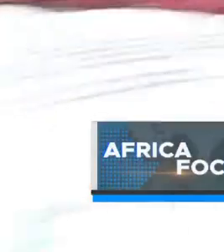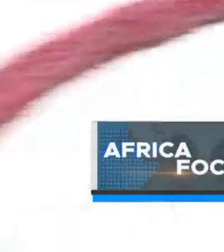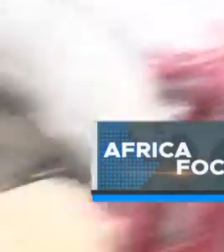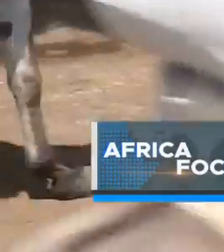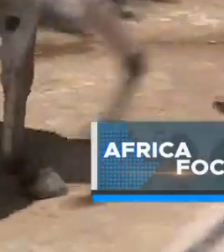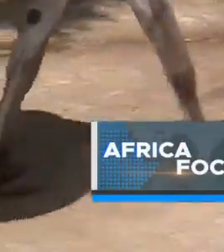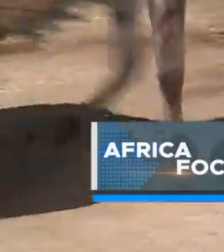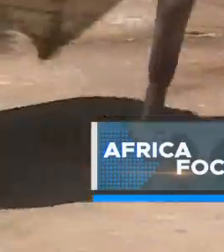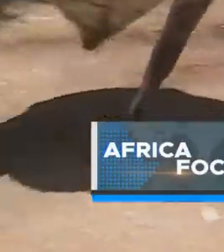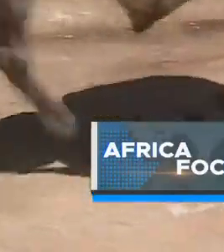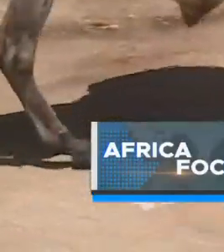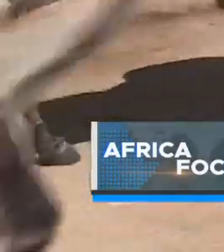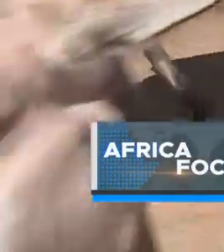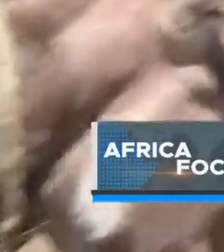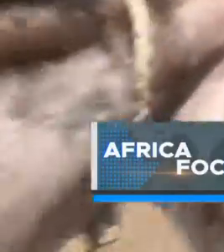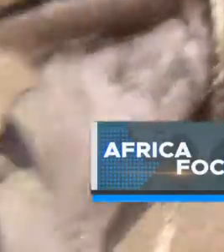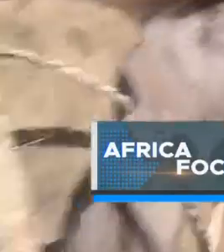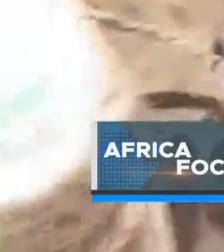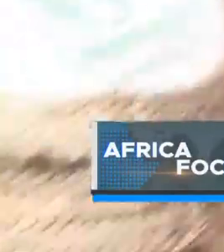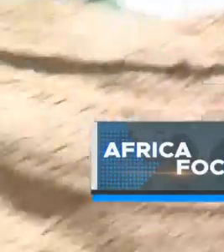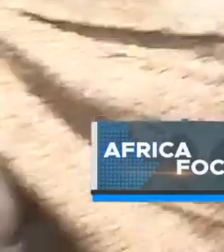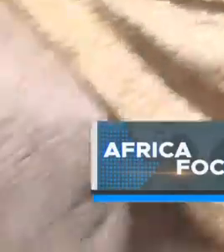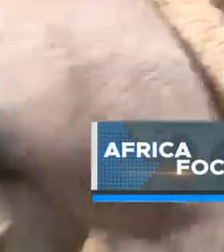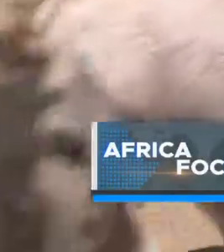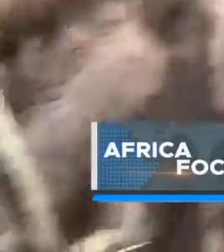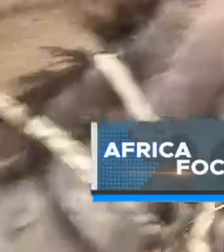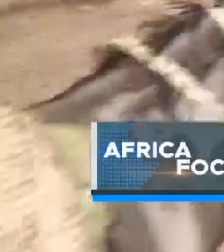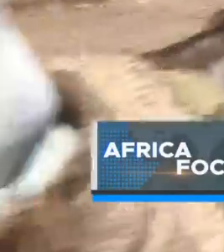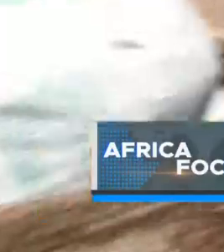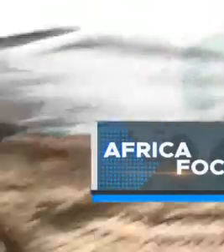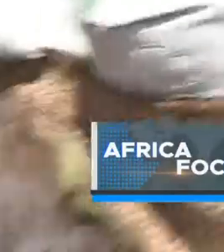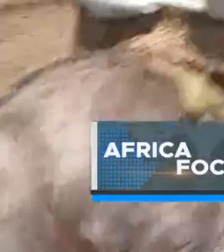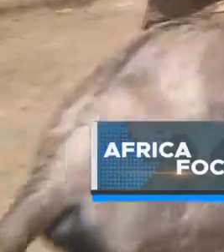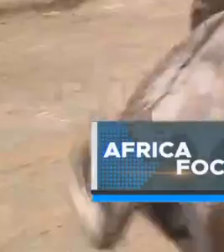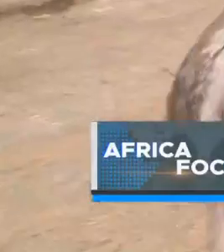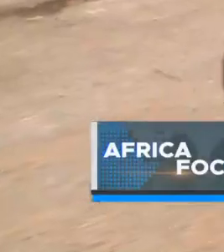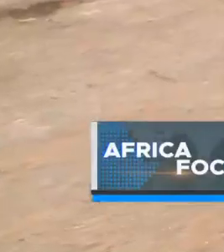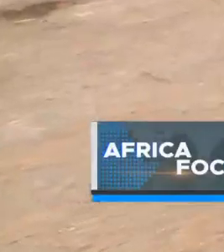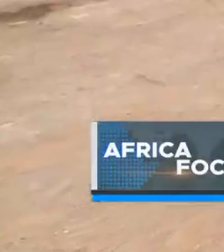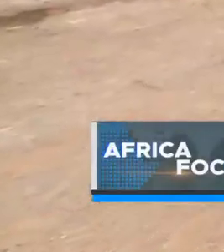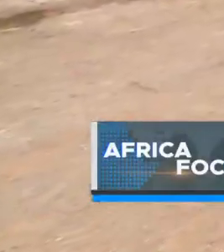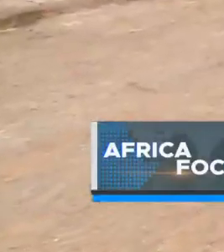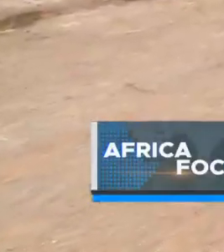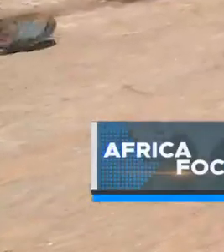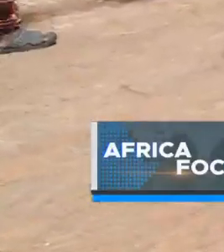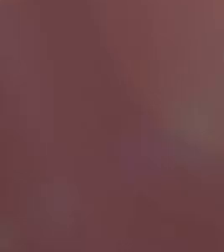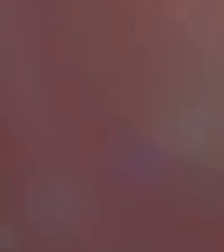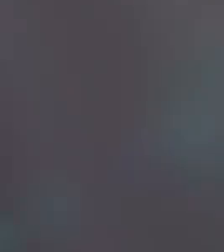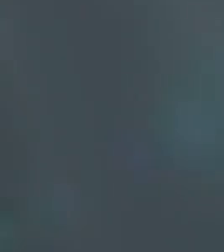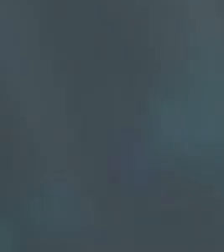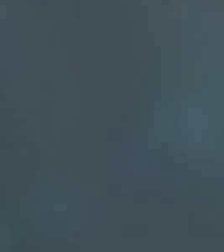Donkey Country. We are in Kenya's Lamu County, where the beast of burden is a must-have item in many a